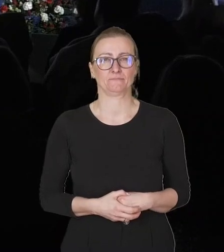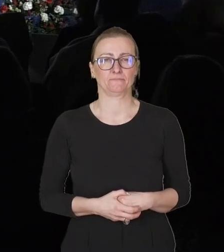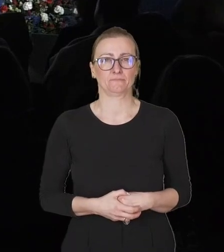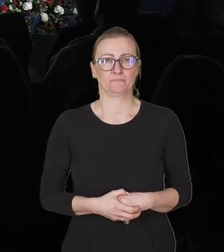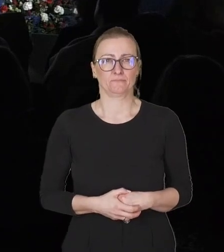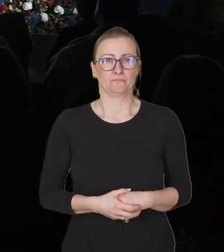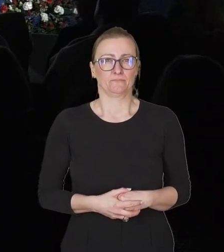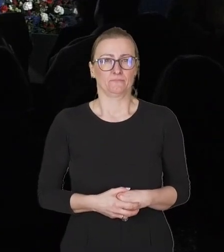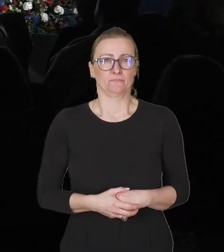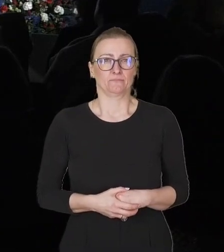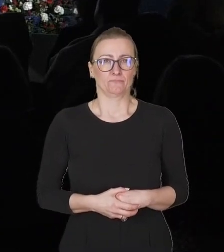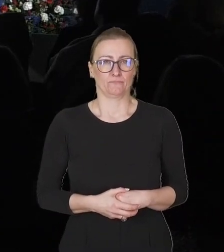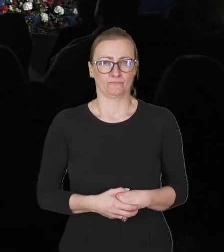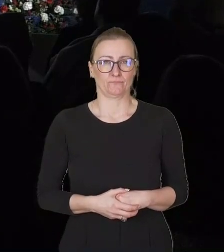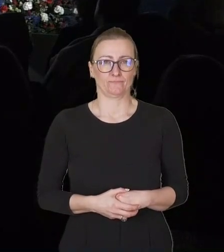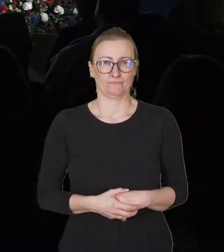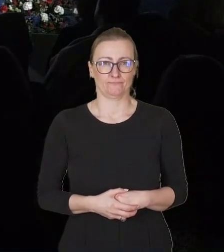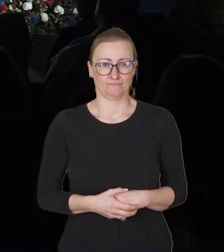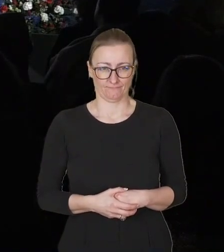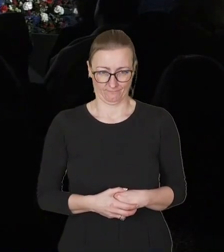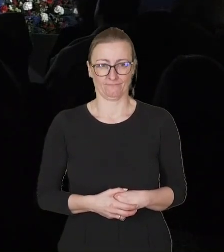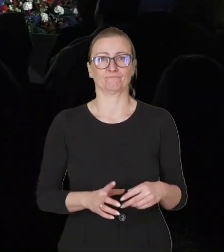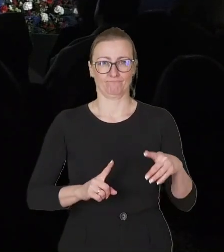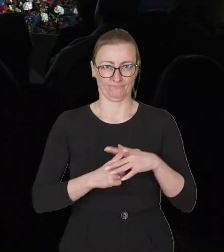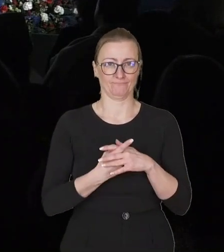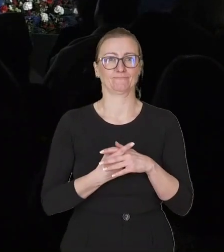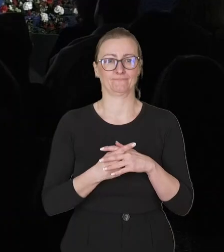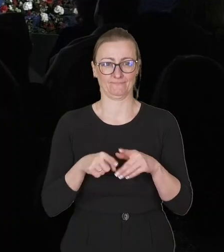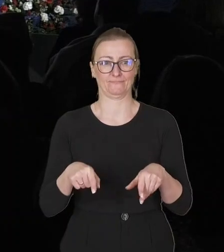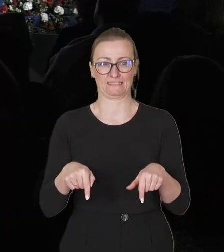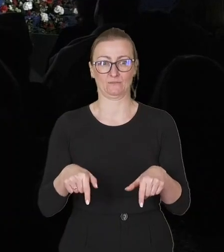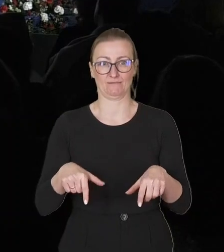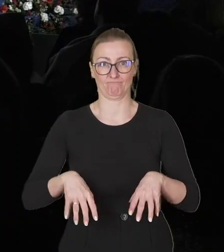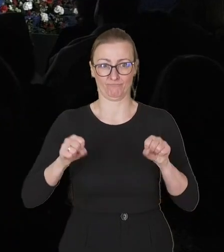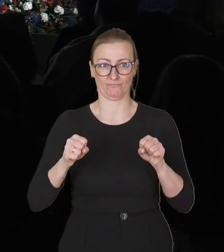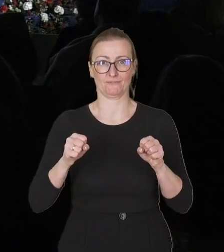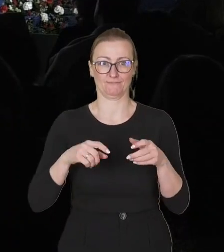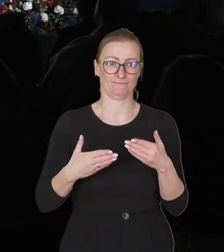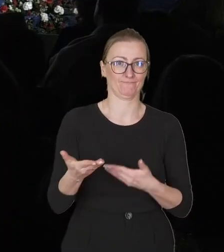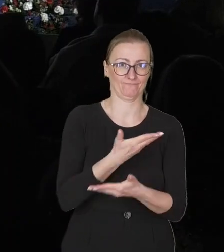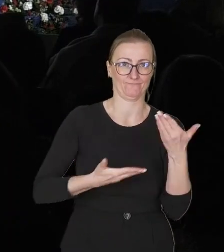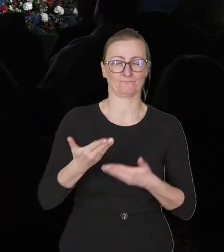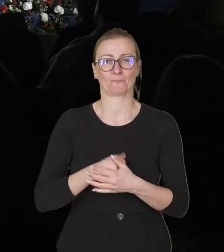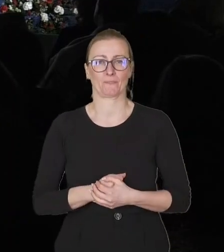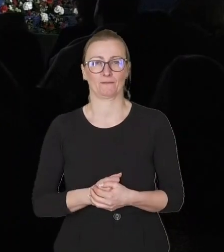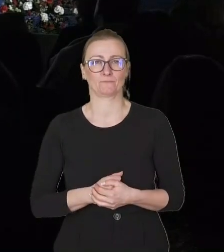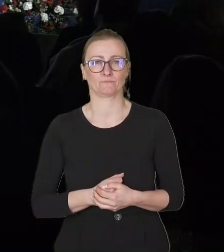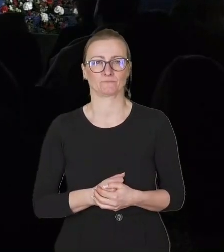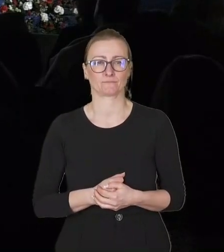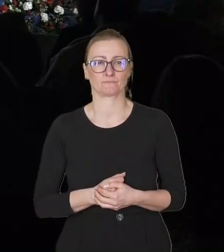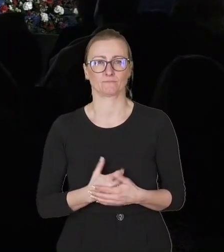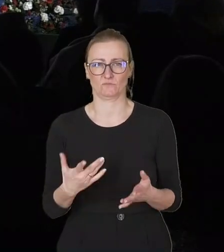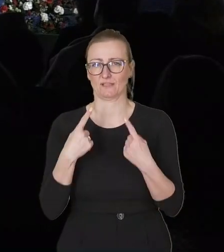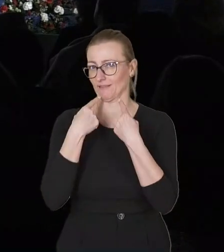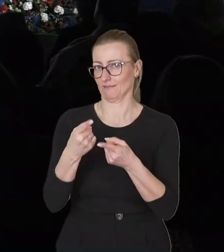of views with Michael. And as I mentioned before, we have three major topics, and I want to run this discussion around these